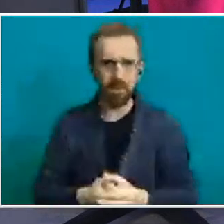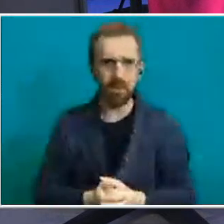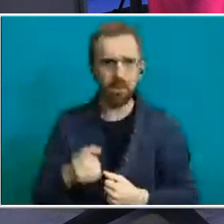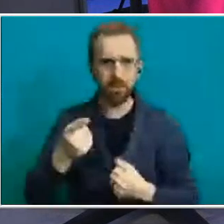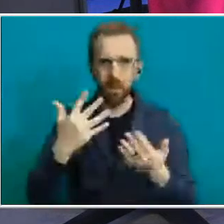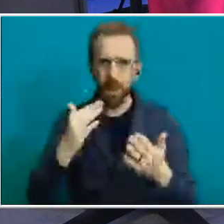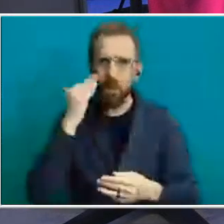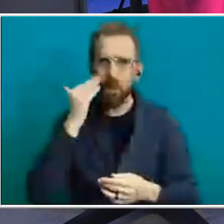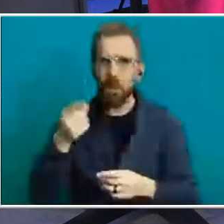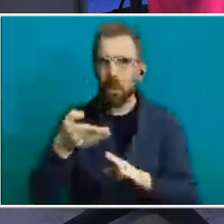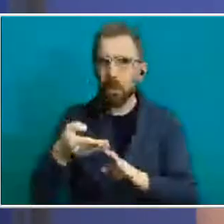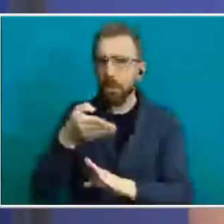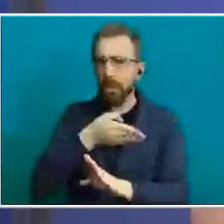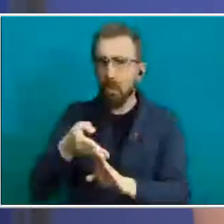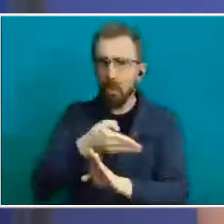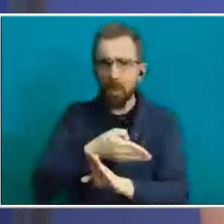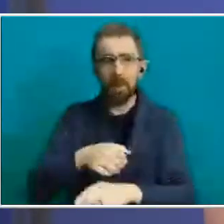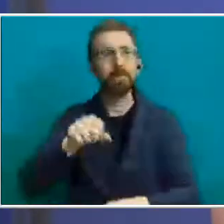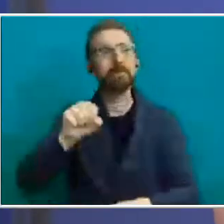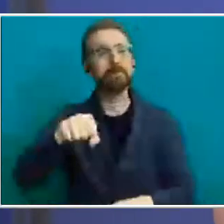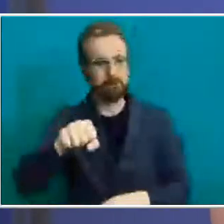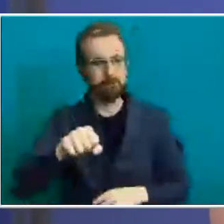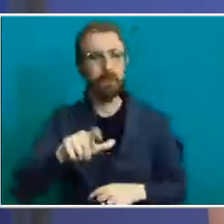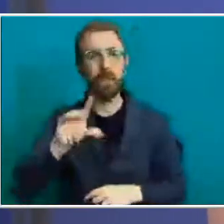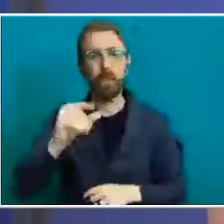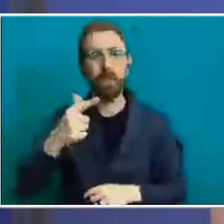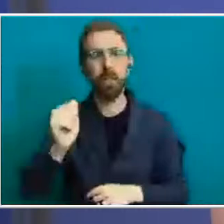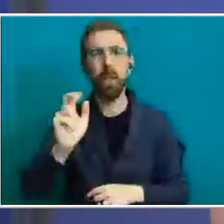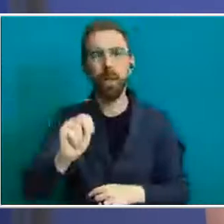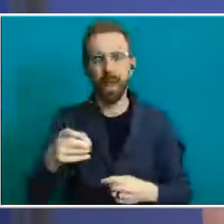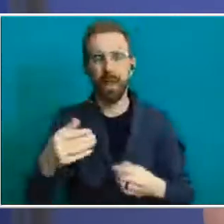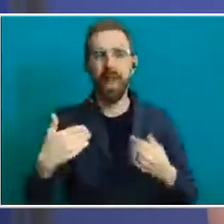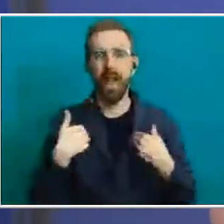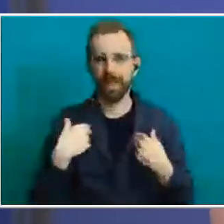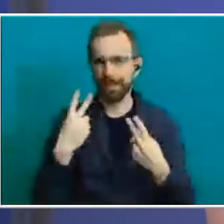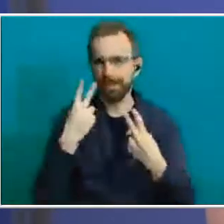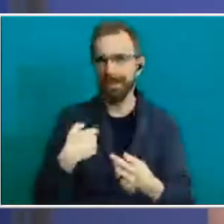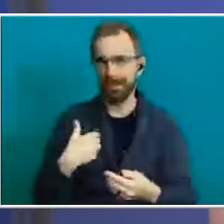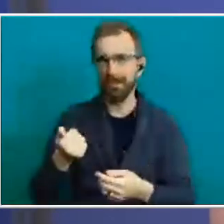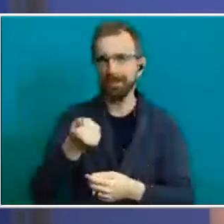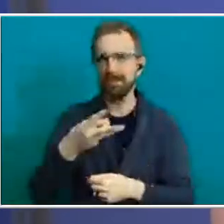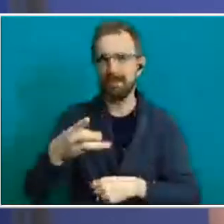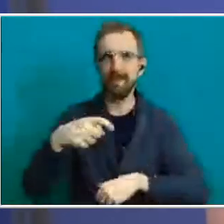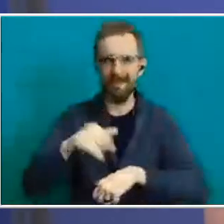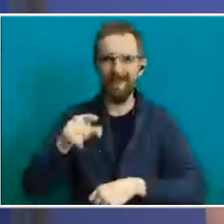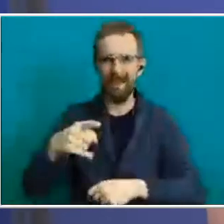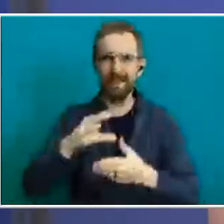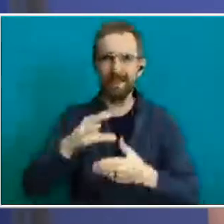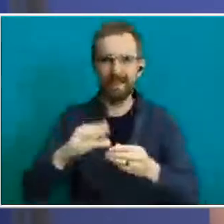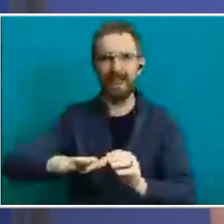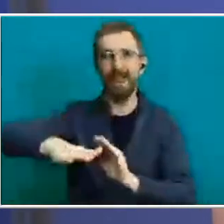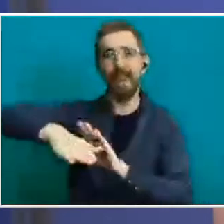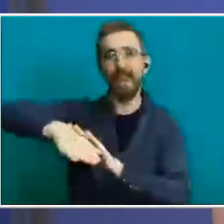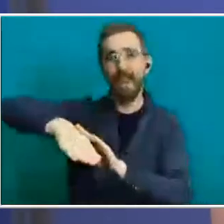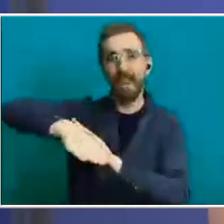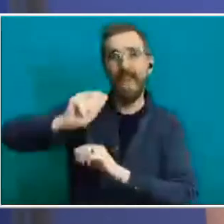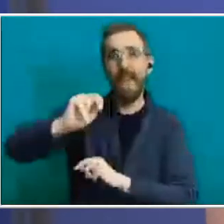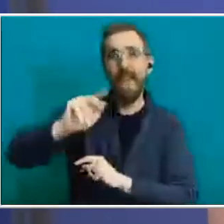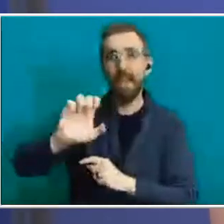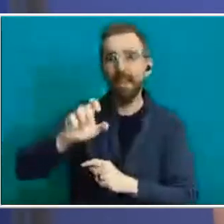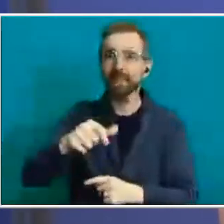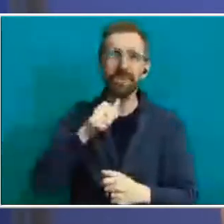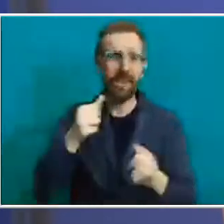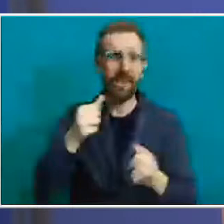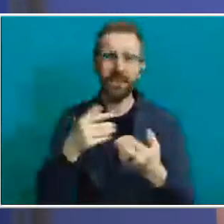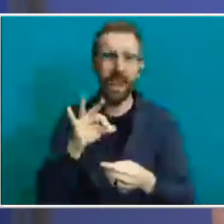happened? I did. Logan has seen me multiple times for, like she said, ankle stuff, and she's not afraid of getting bruises